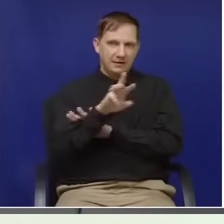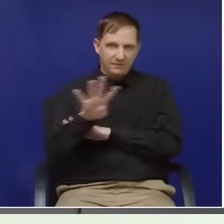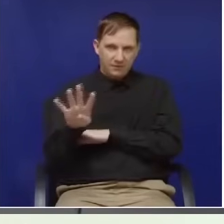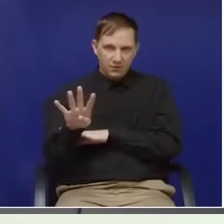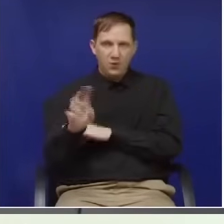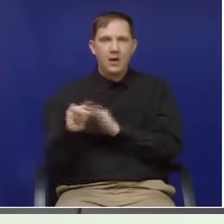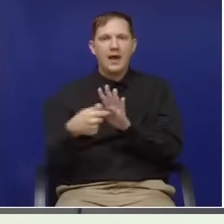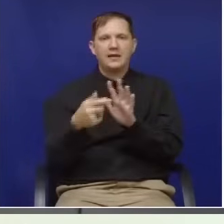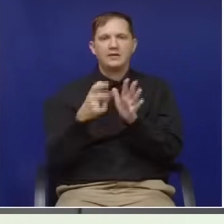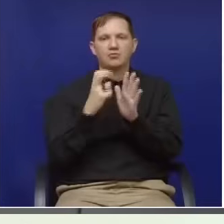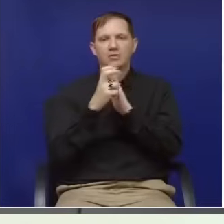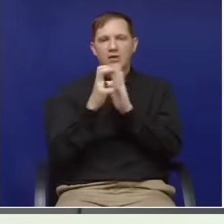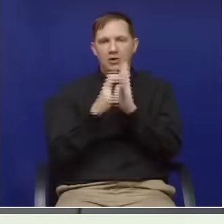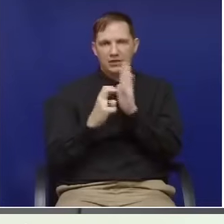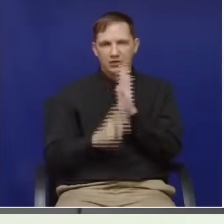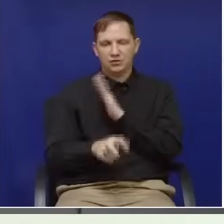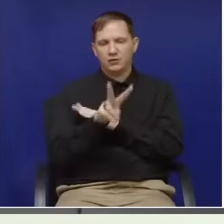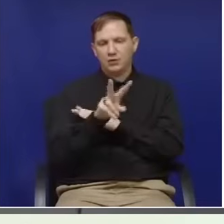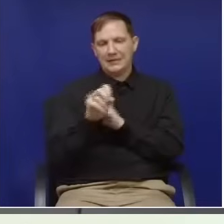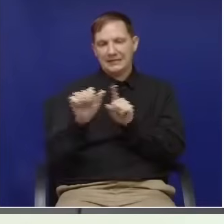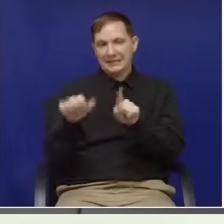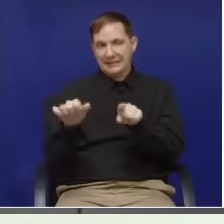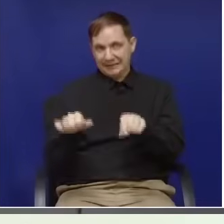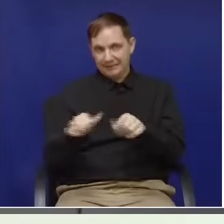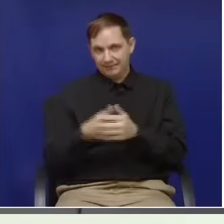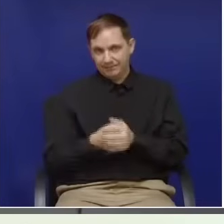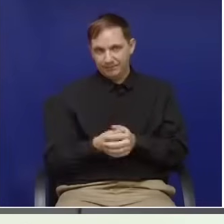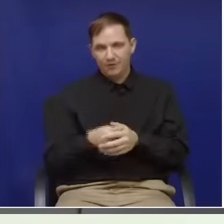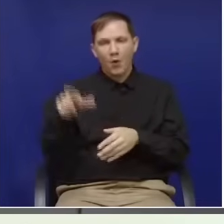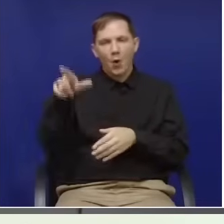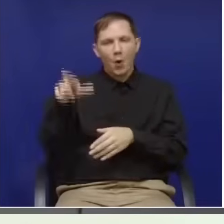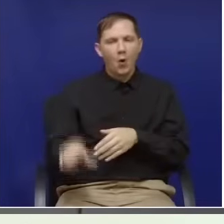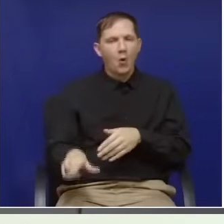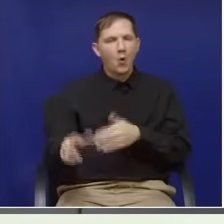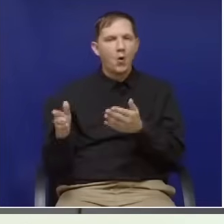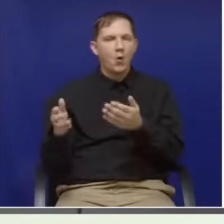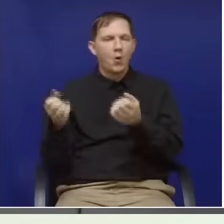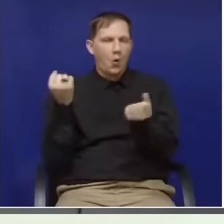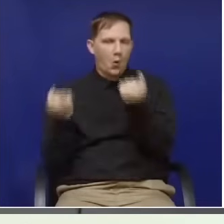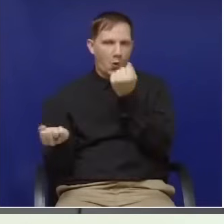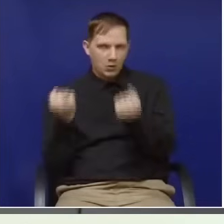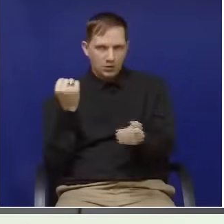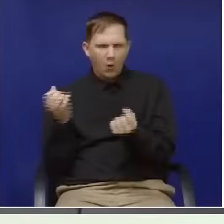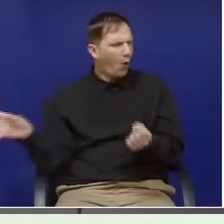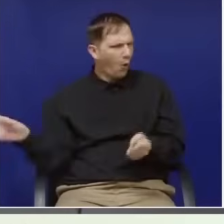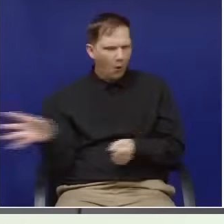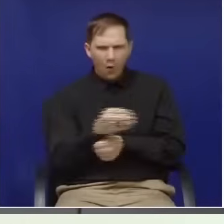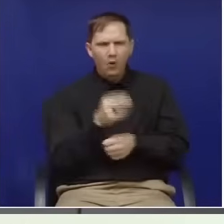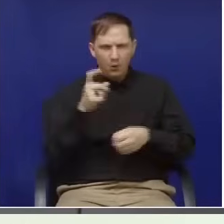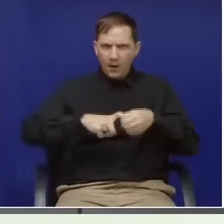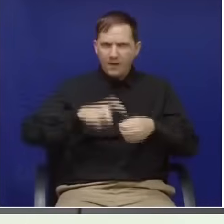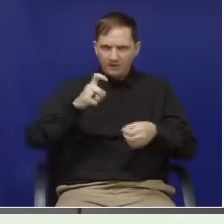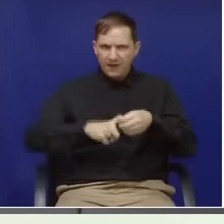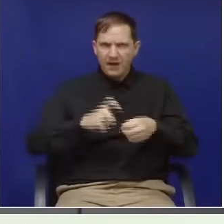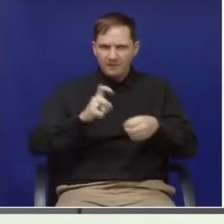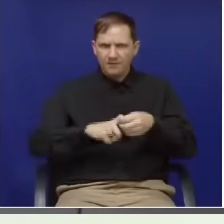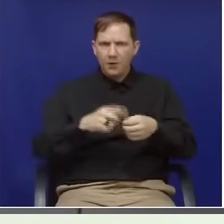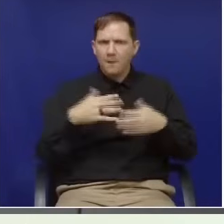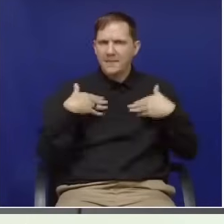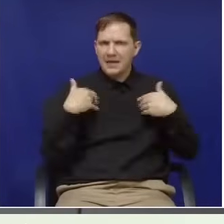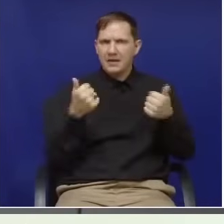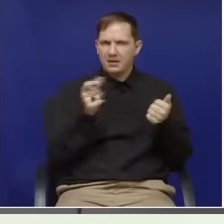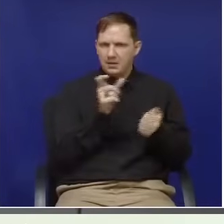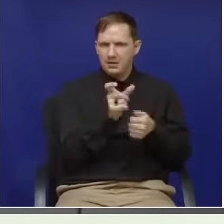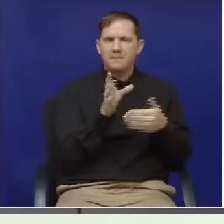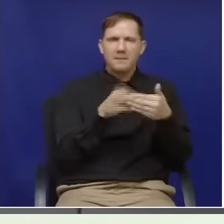Regulation 2016. All lower courts employees qualify for medical assistant benefits. Employees are eligible for a